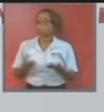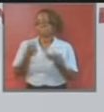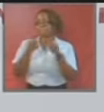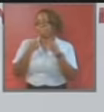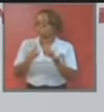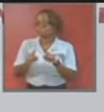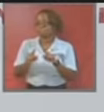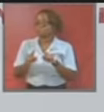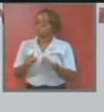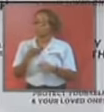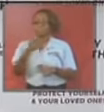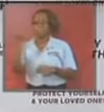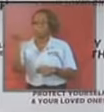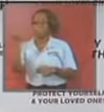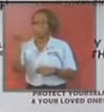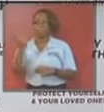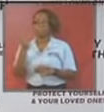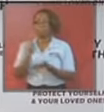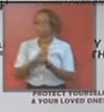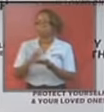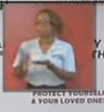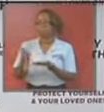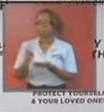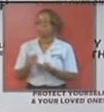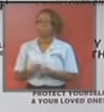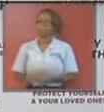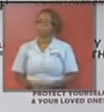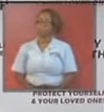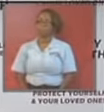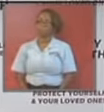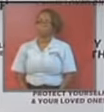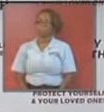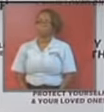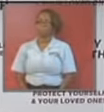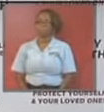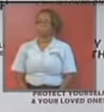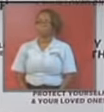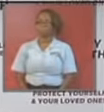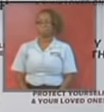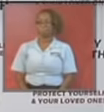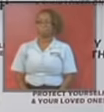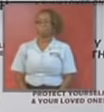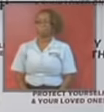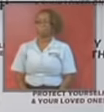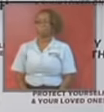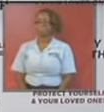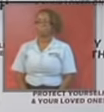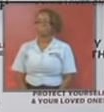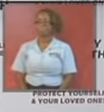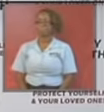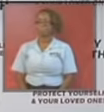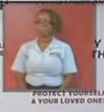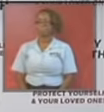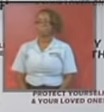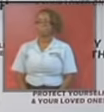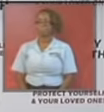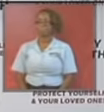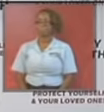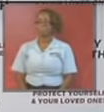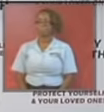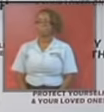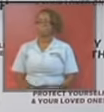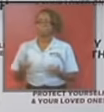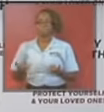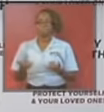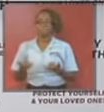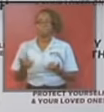time. Thank you very much, CMO. Some side effects of reduced numbers there. We go now to Wyatt